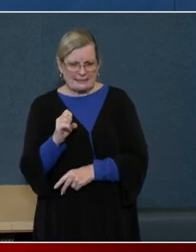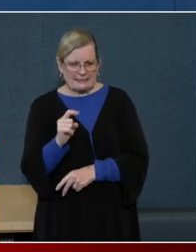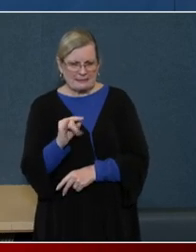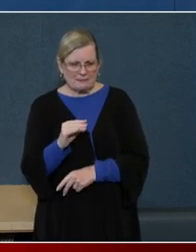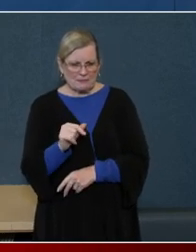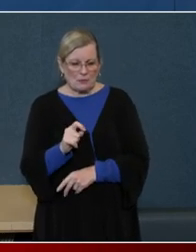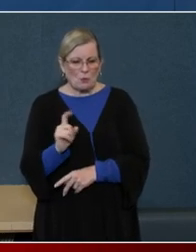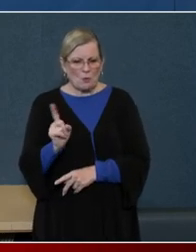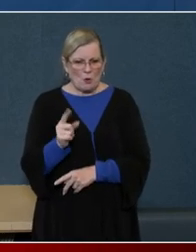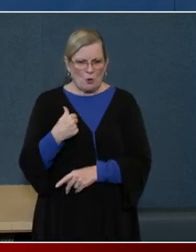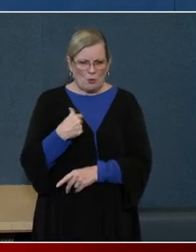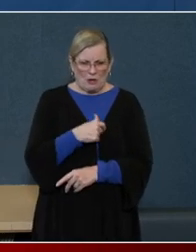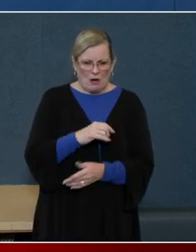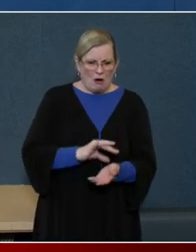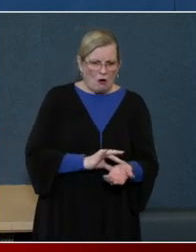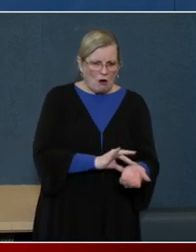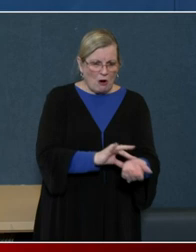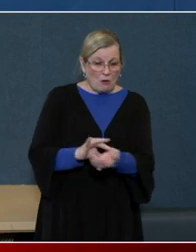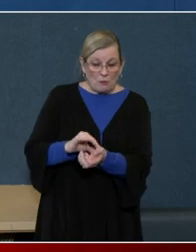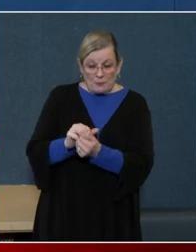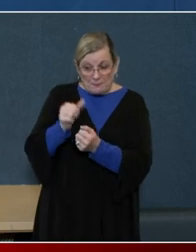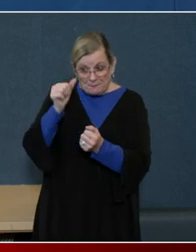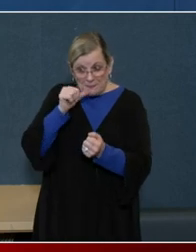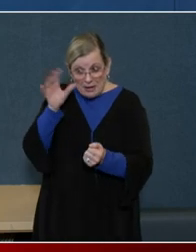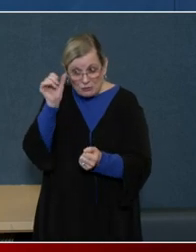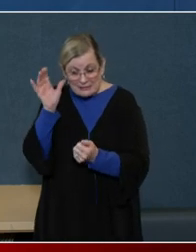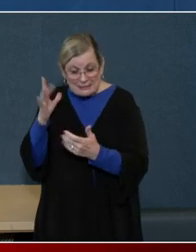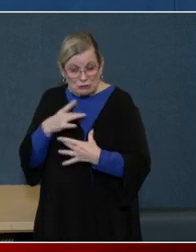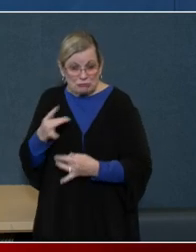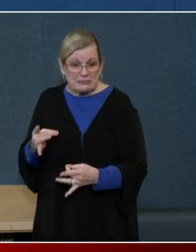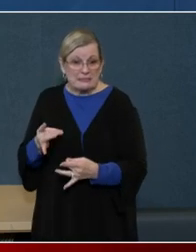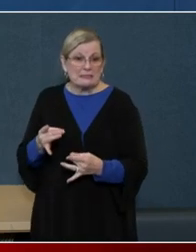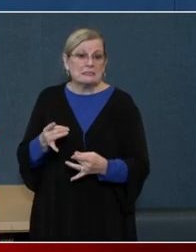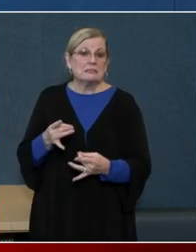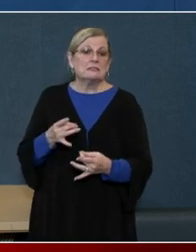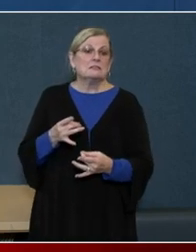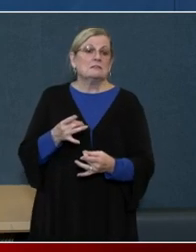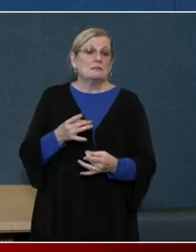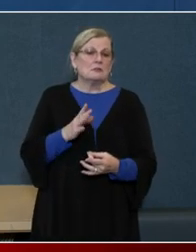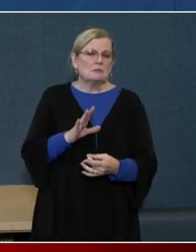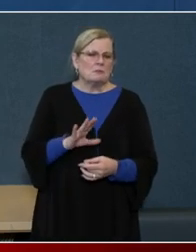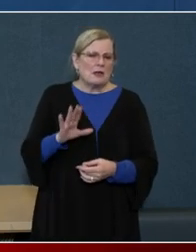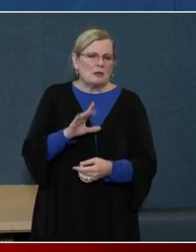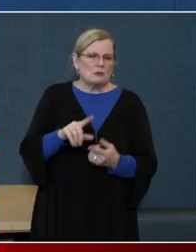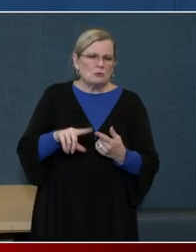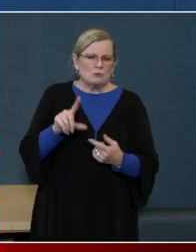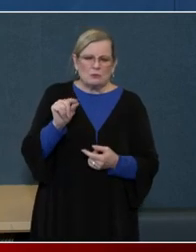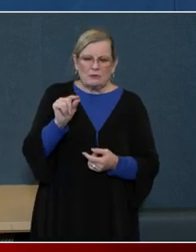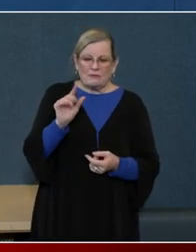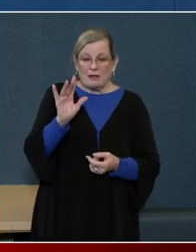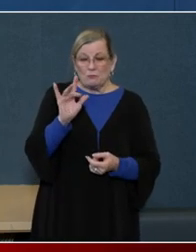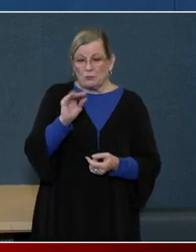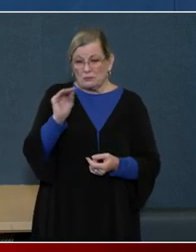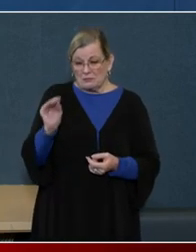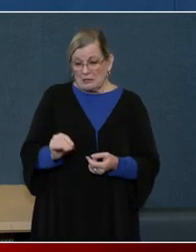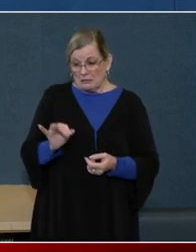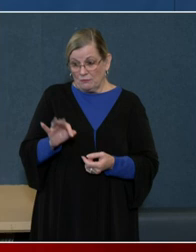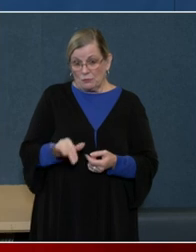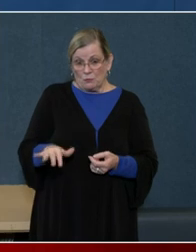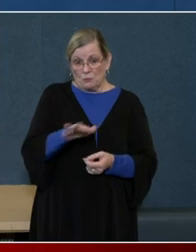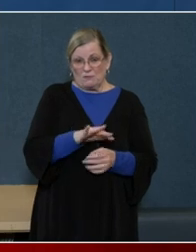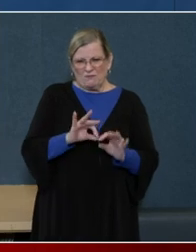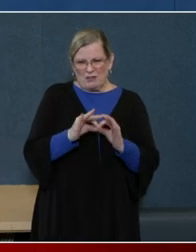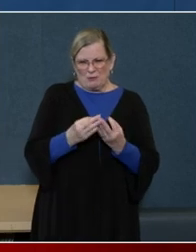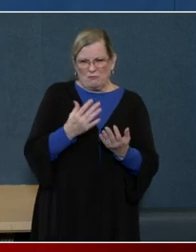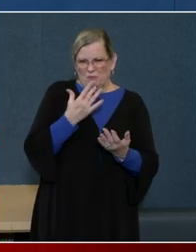summer. In the summer, approximately 20-25% of our families reported they have a preference for virtual